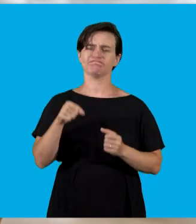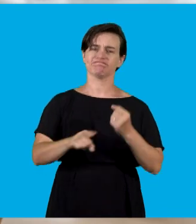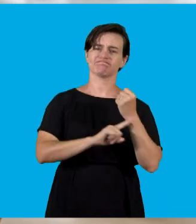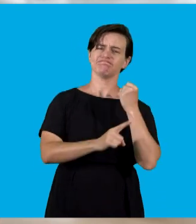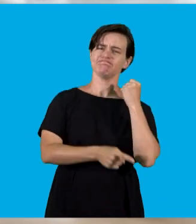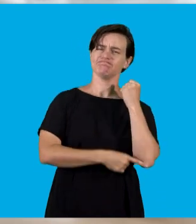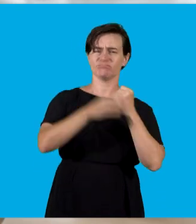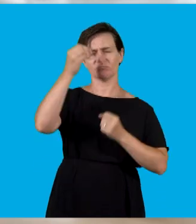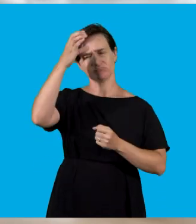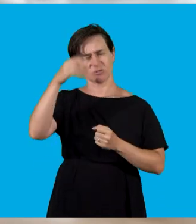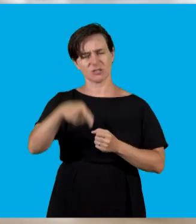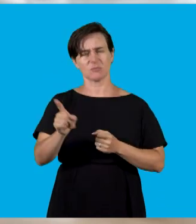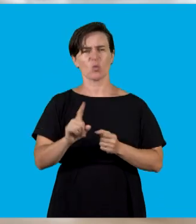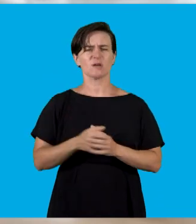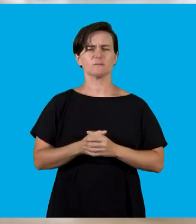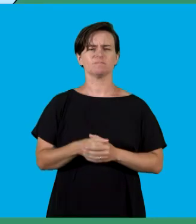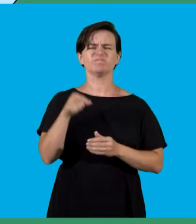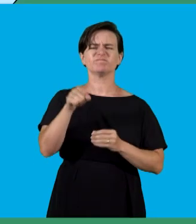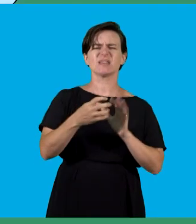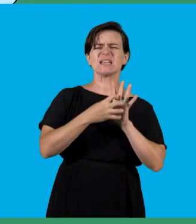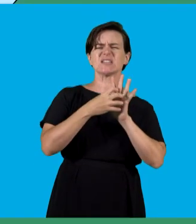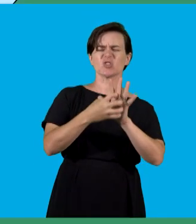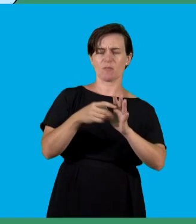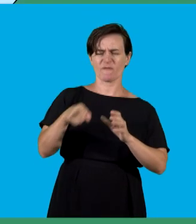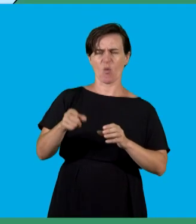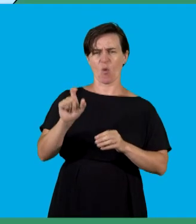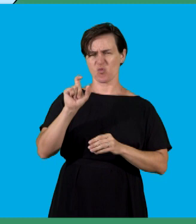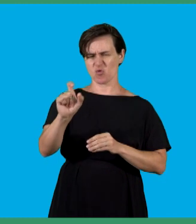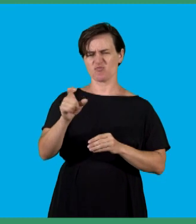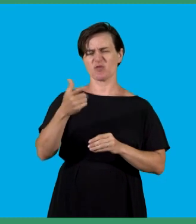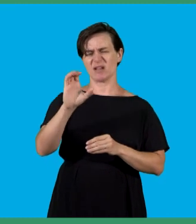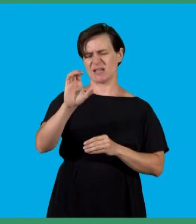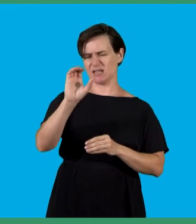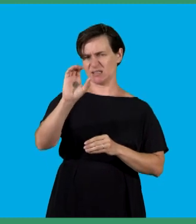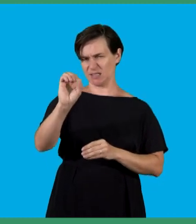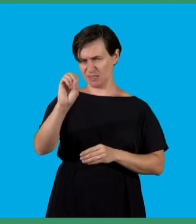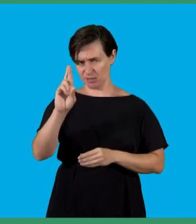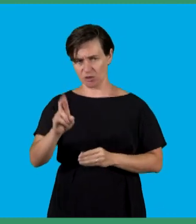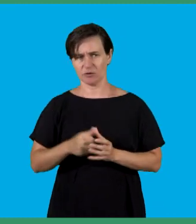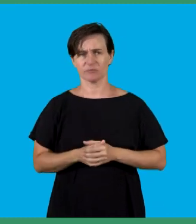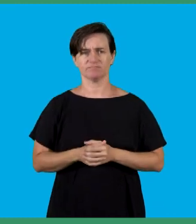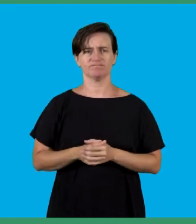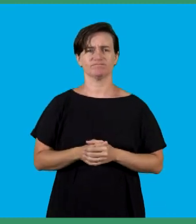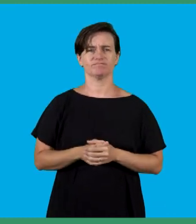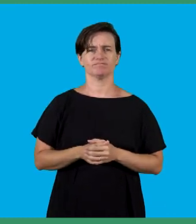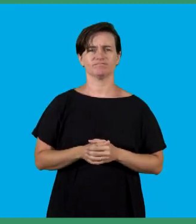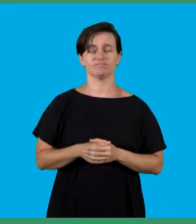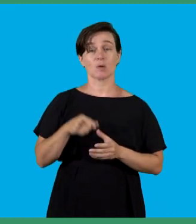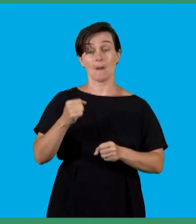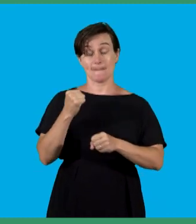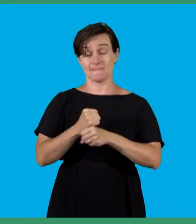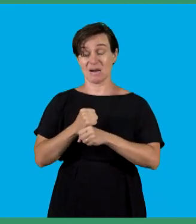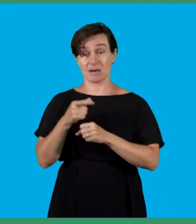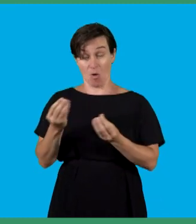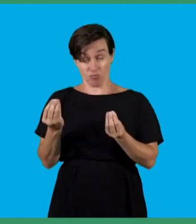look at the last concept, which is other examples of corporate social responsibility initiatives. Producing